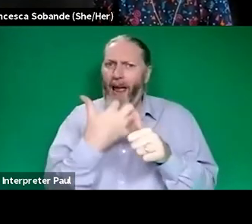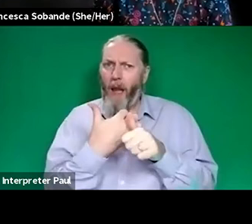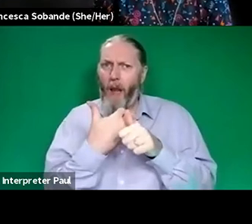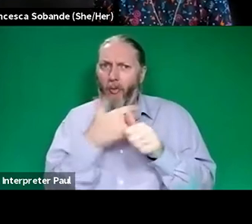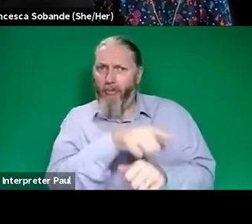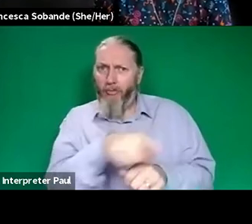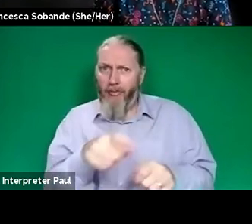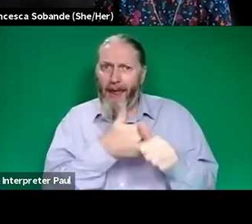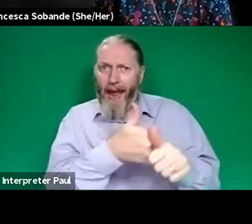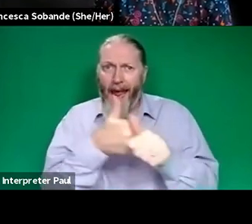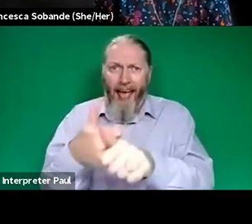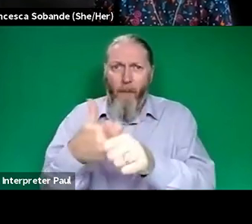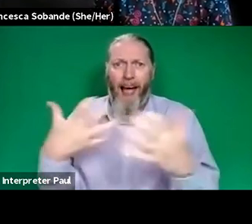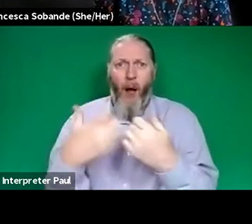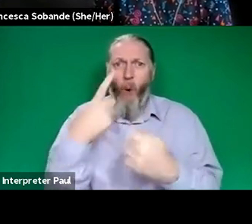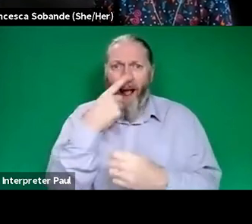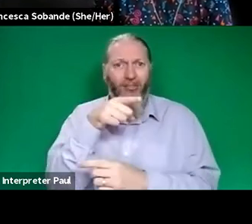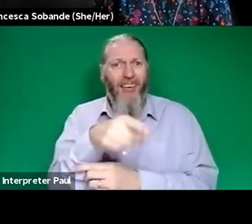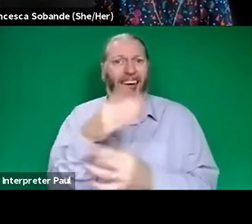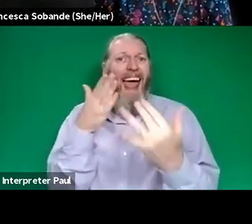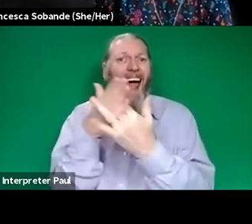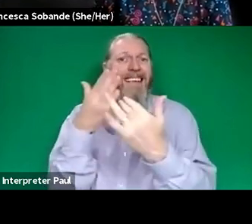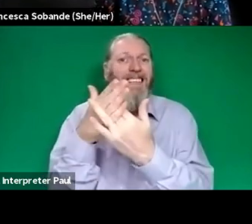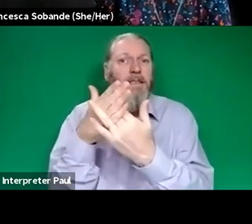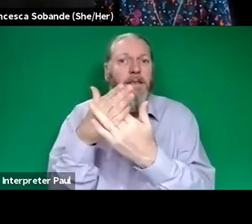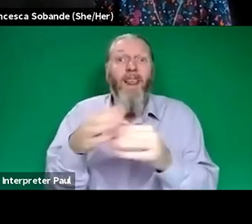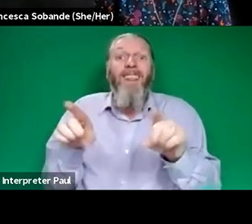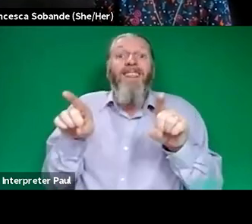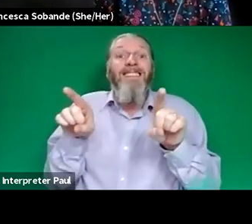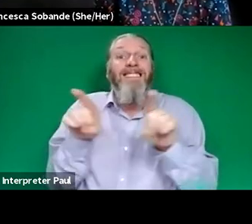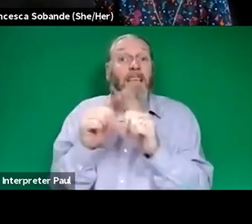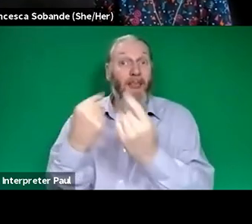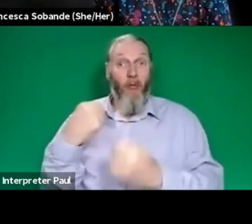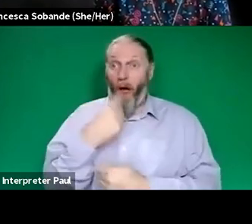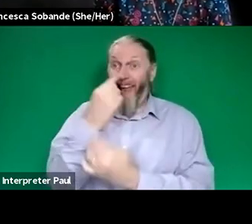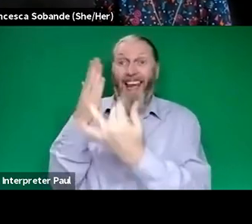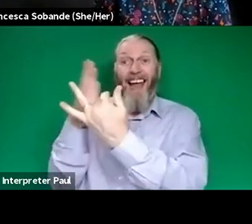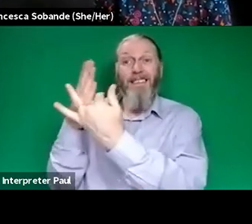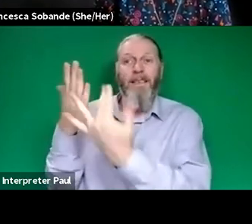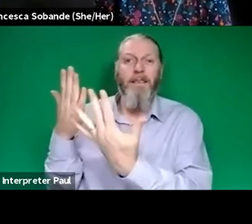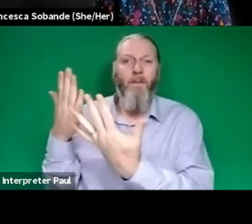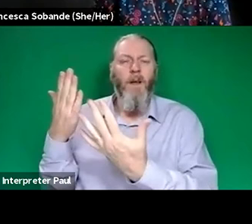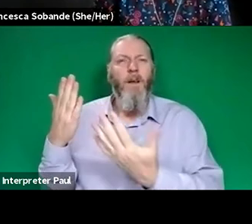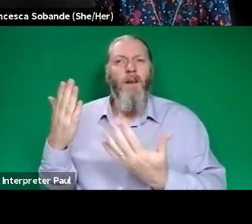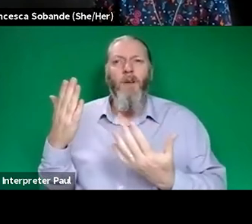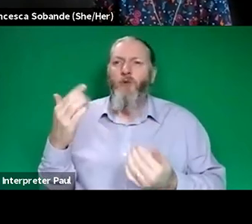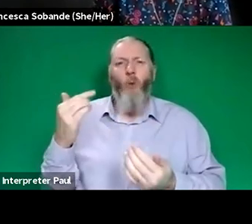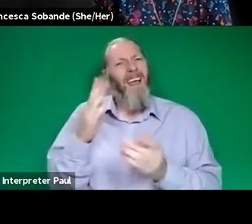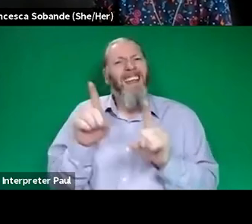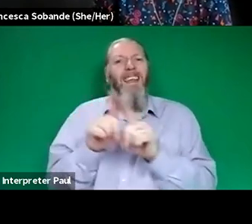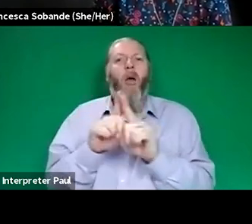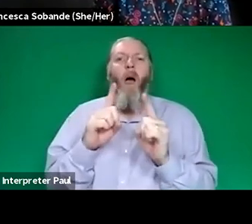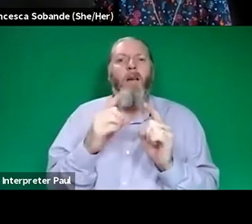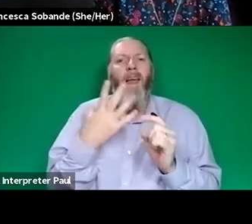do? And it's kind of this thing about like faith without action, right? So I'm just here speaking in front of